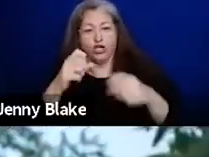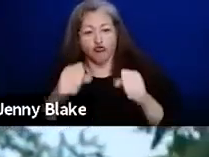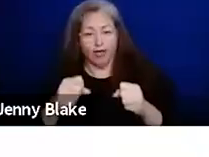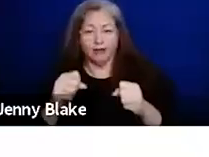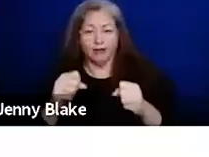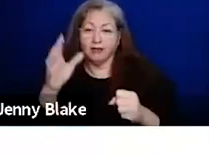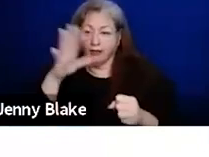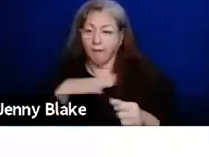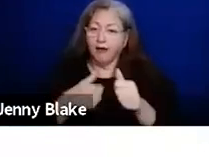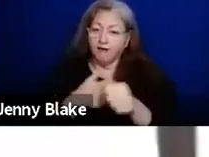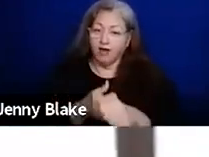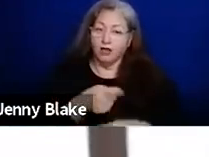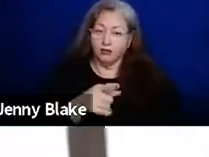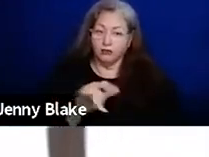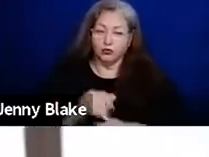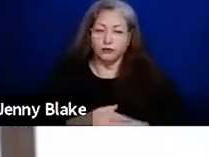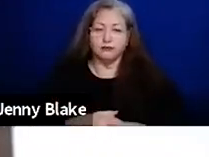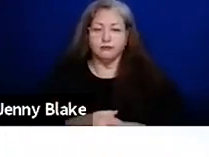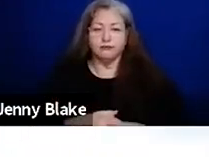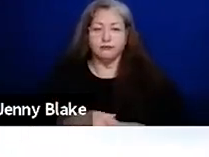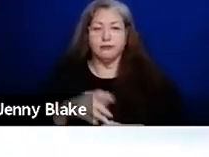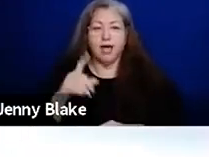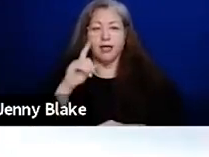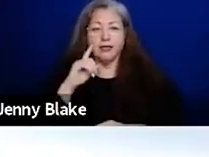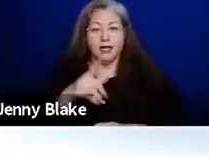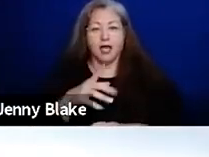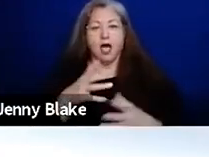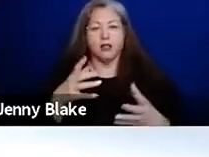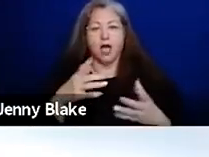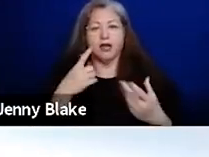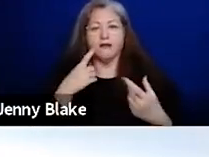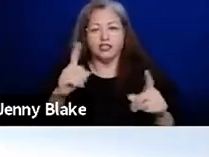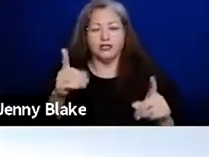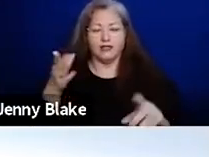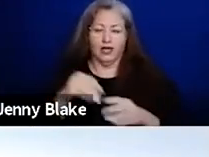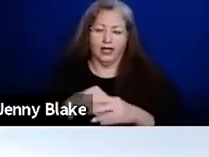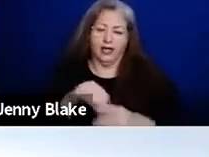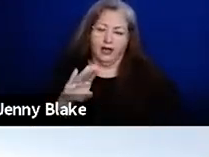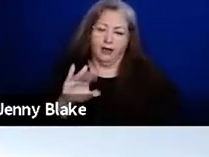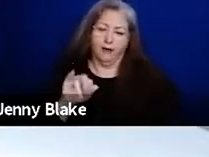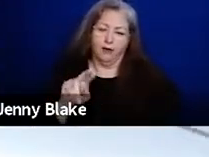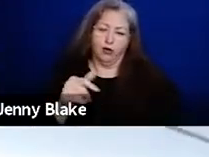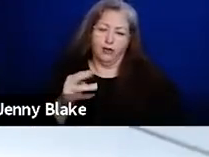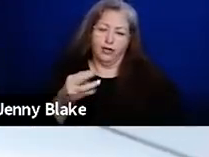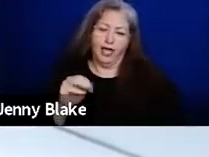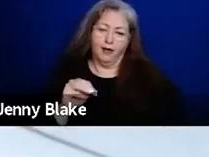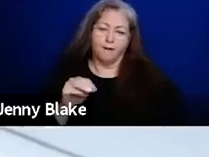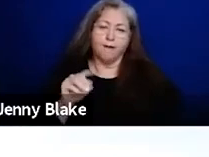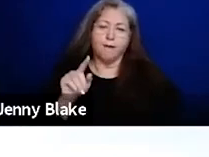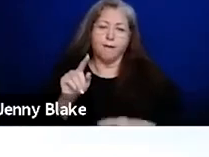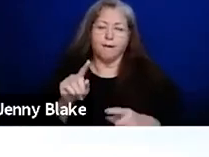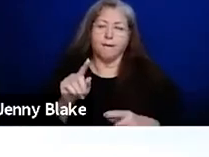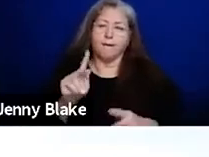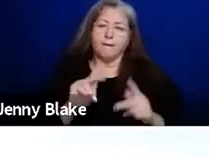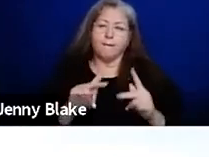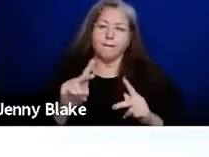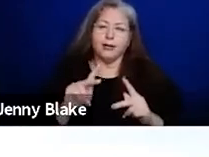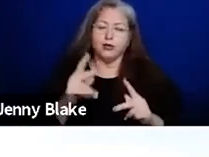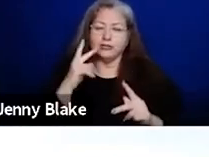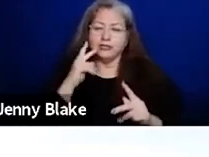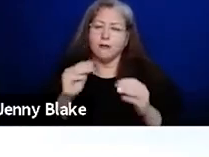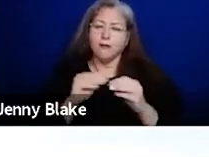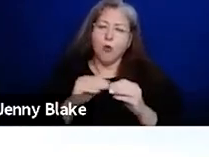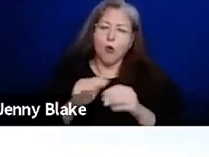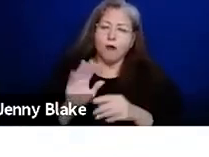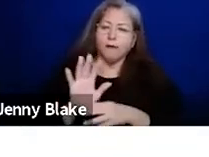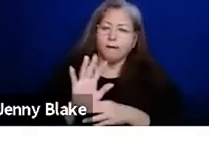her. I think as much was achieved there as, say, in Birmingham, which gets a lot more, you know, press and media and